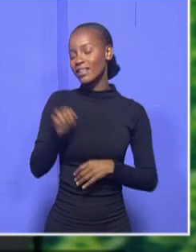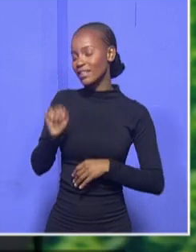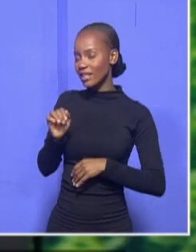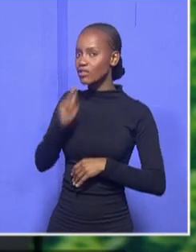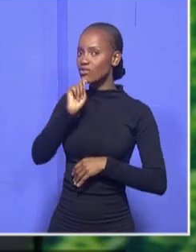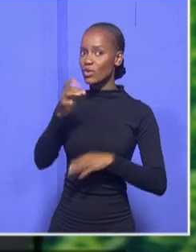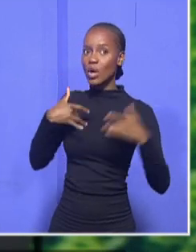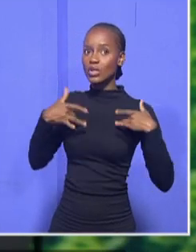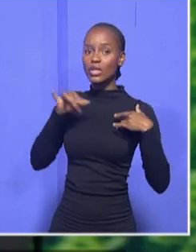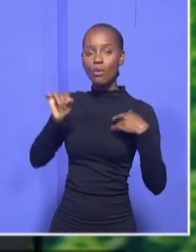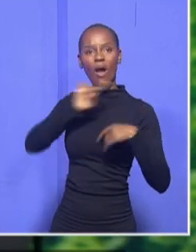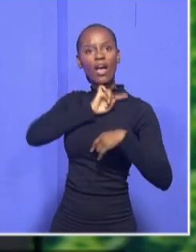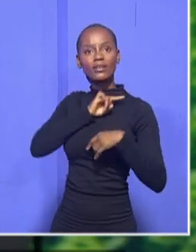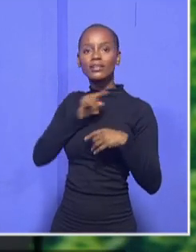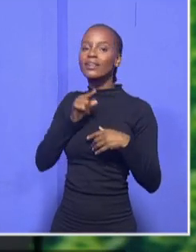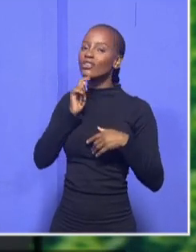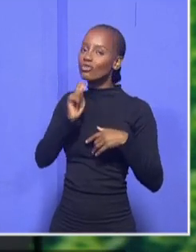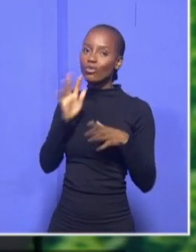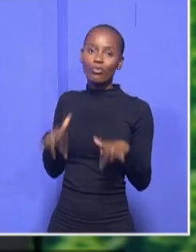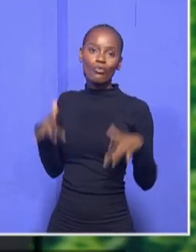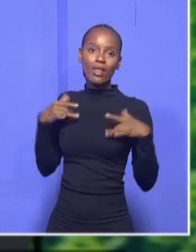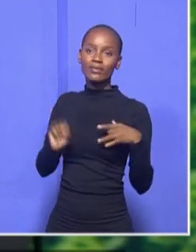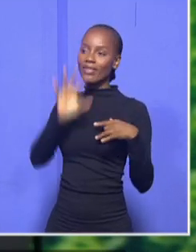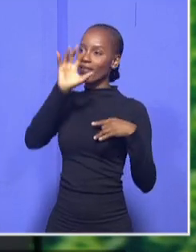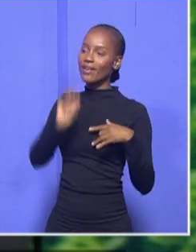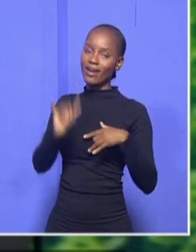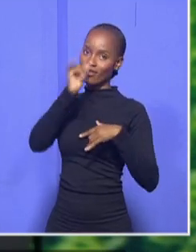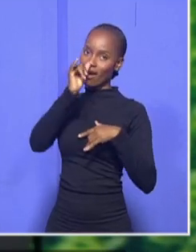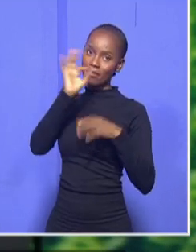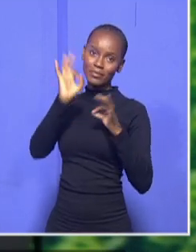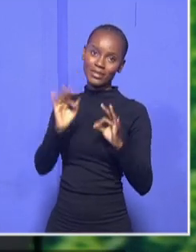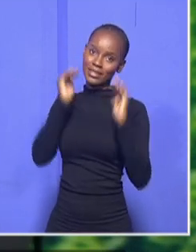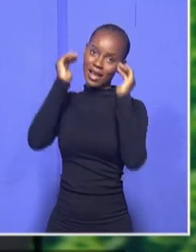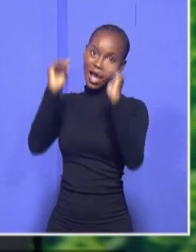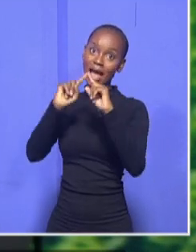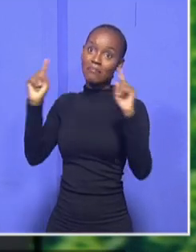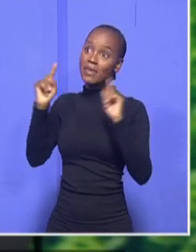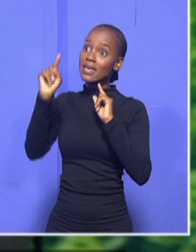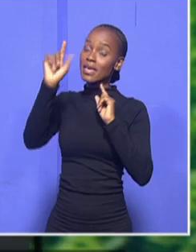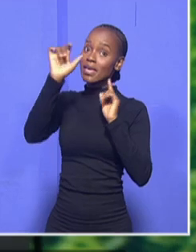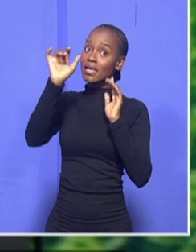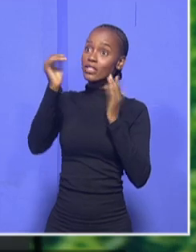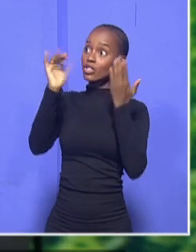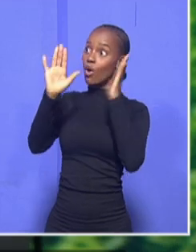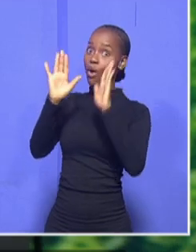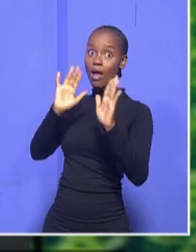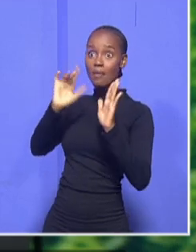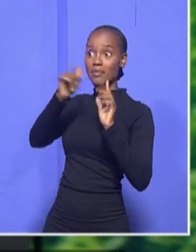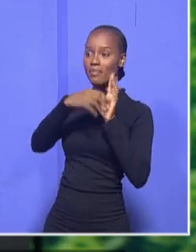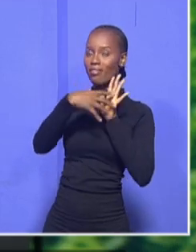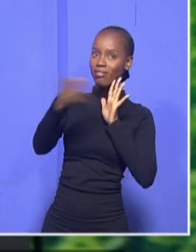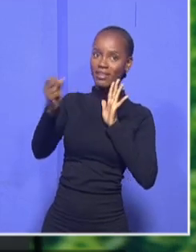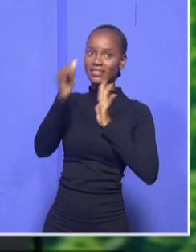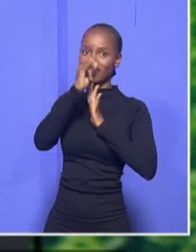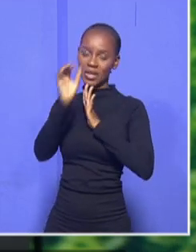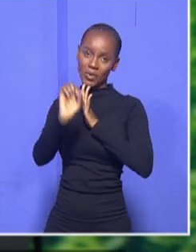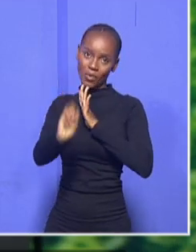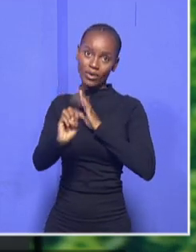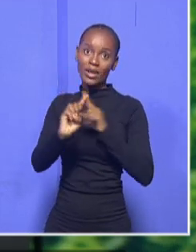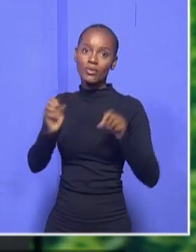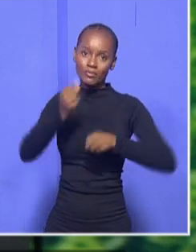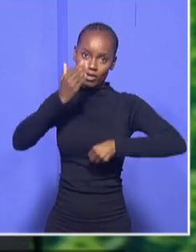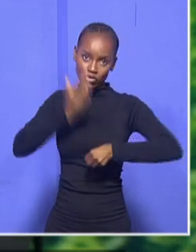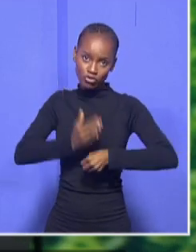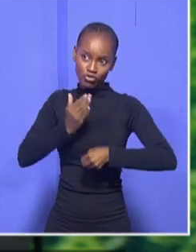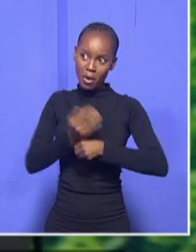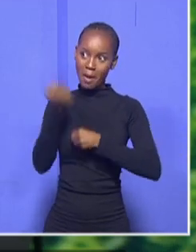it in certain ways. We've launched a first-of-its-kind embedded insurance offering, which we insure our panels